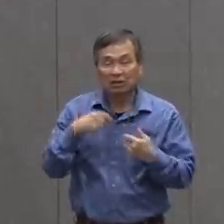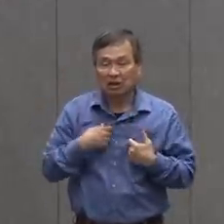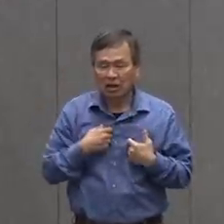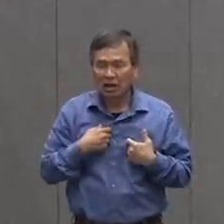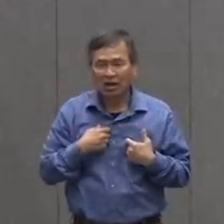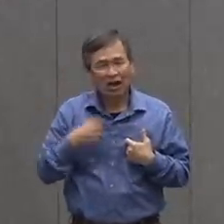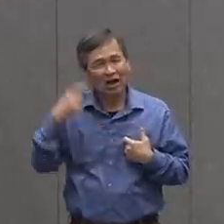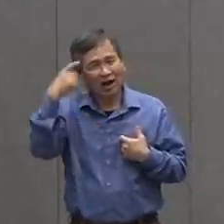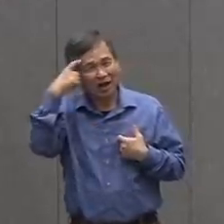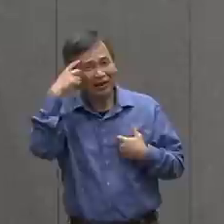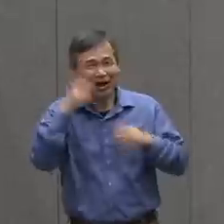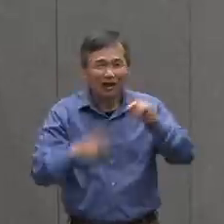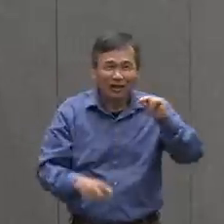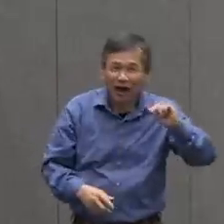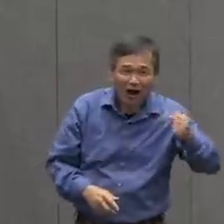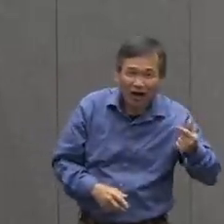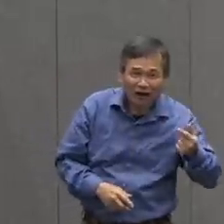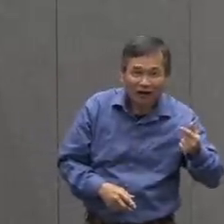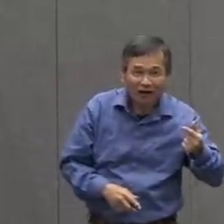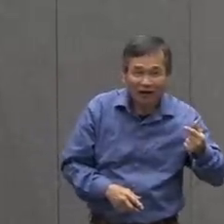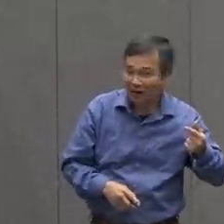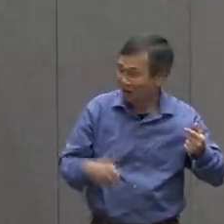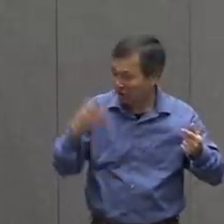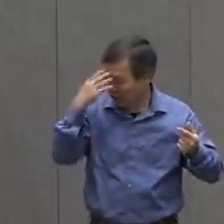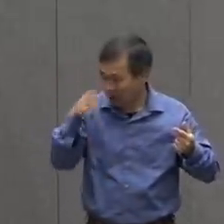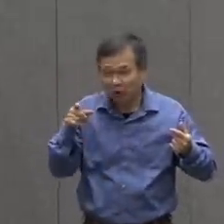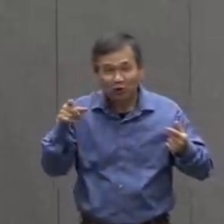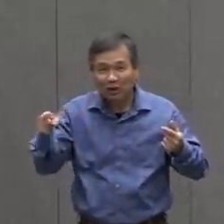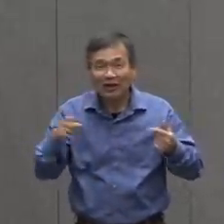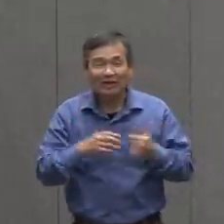that it was maybe a dog, not a hyena.